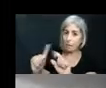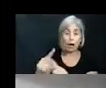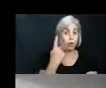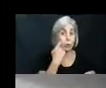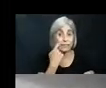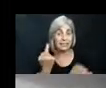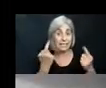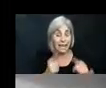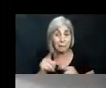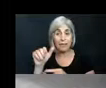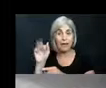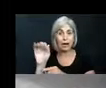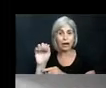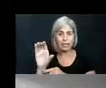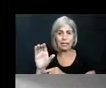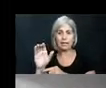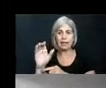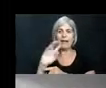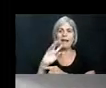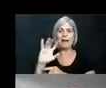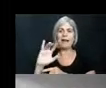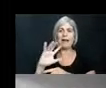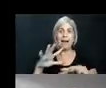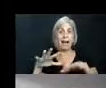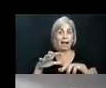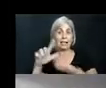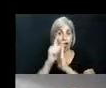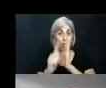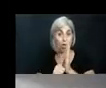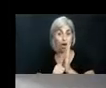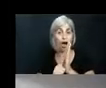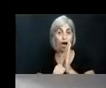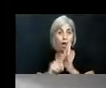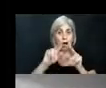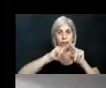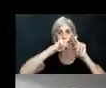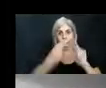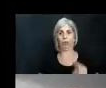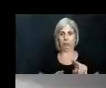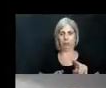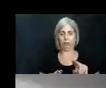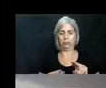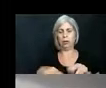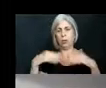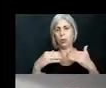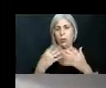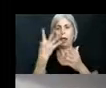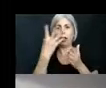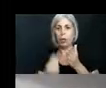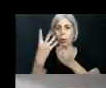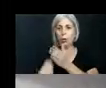The Arctic ice loss has dropped dramatically. So we're losing a lot more